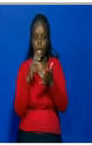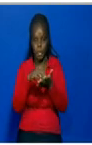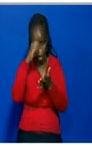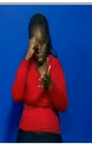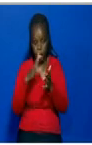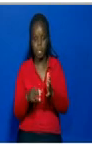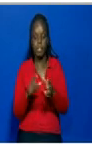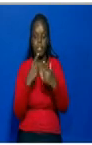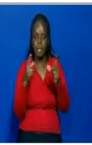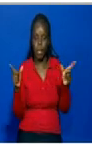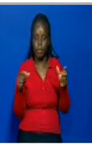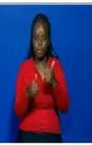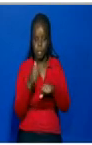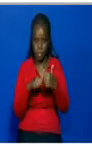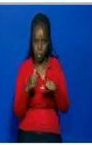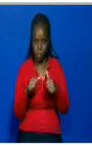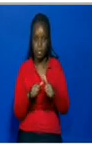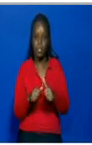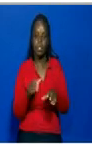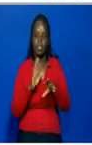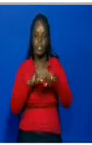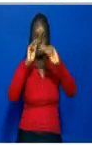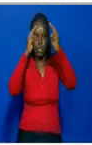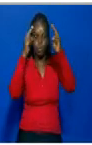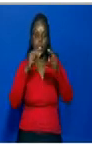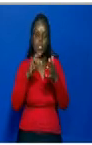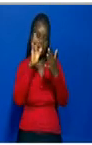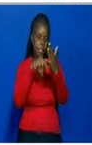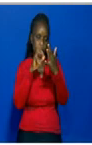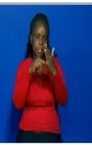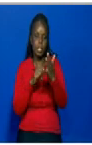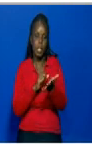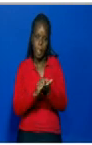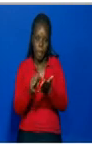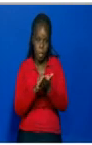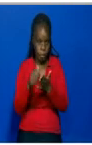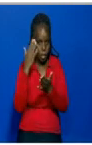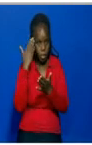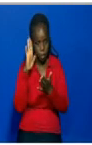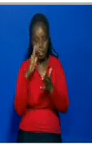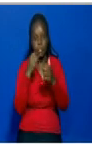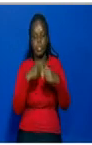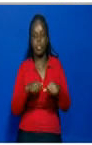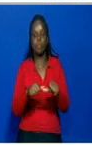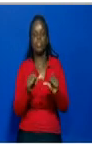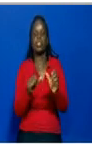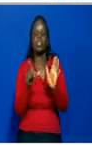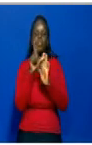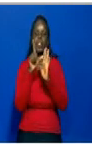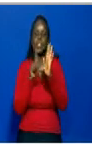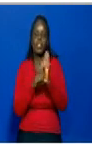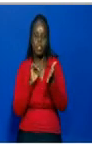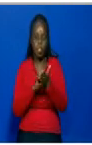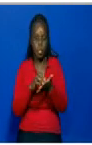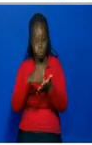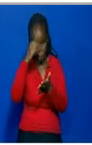learning language activities. We are on reading and print awareness. Now, this is a continuation of the lesson that we